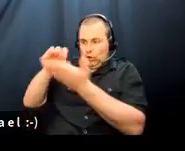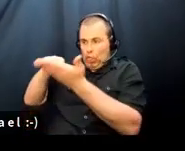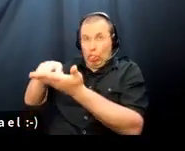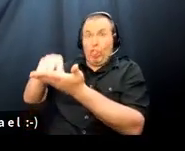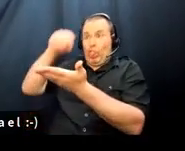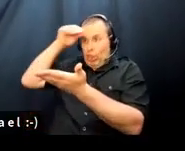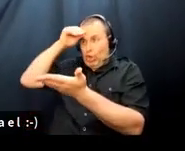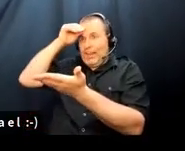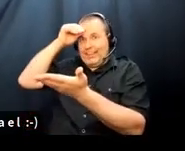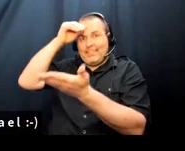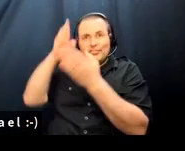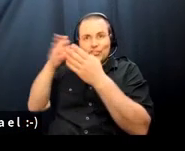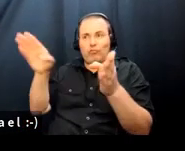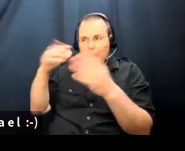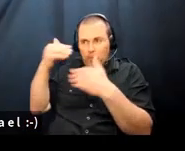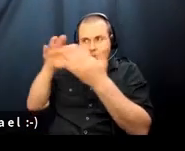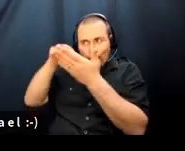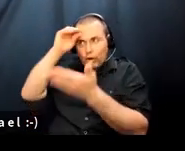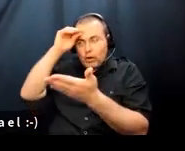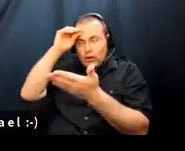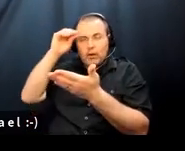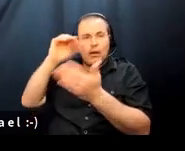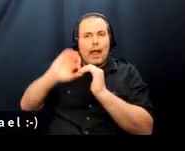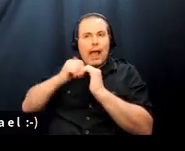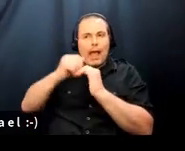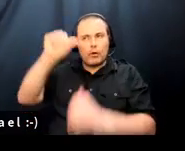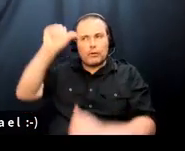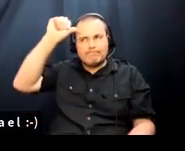They need to learn how to remember things.